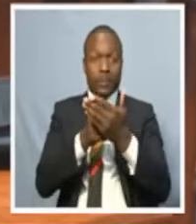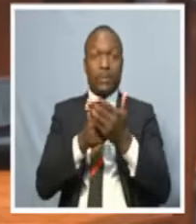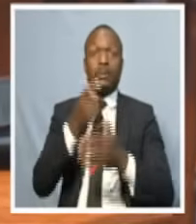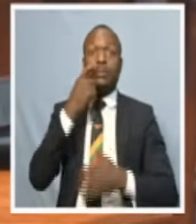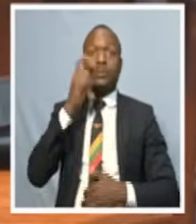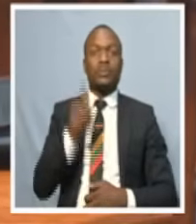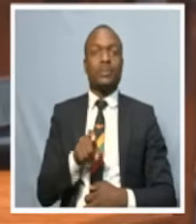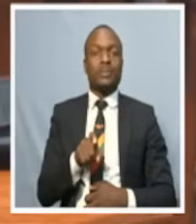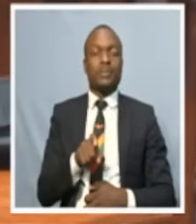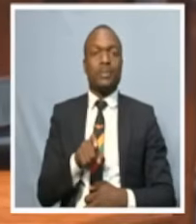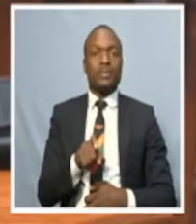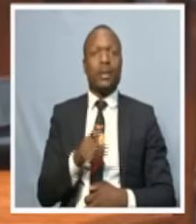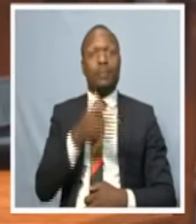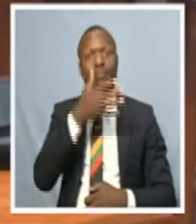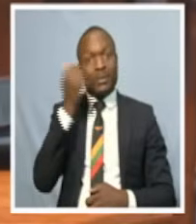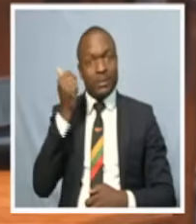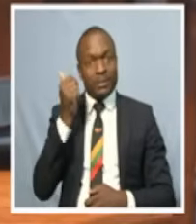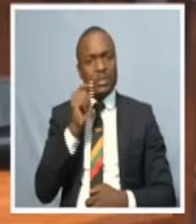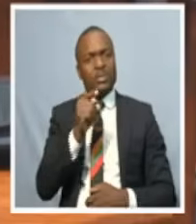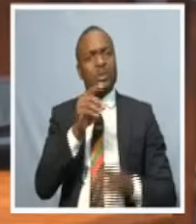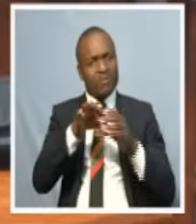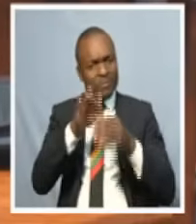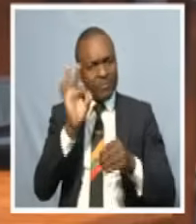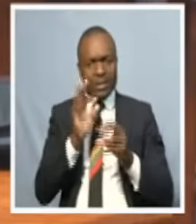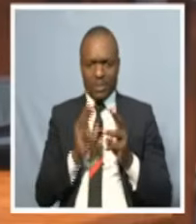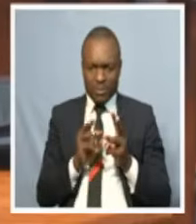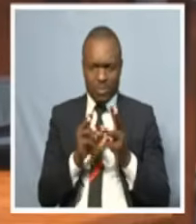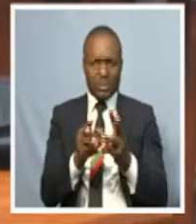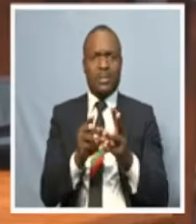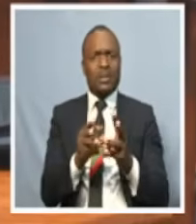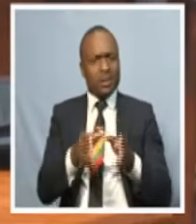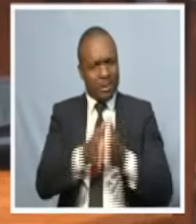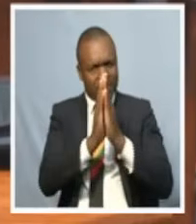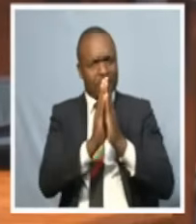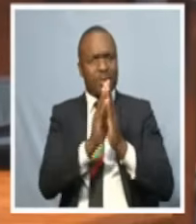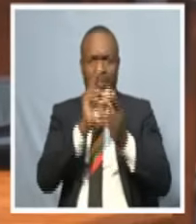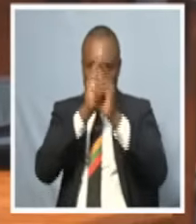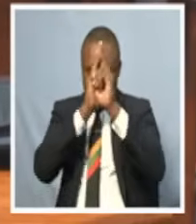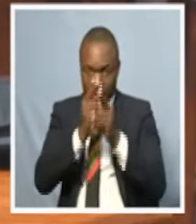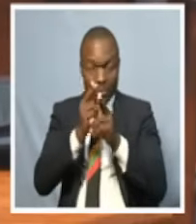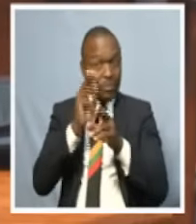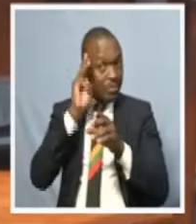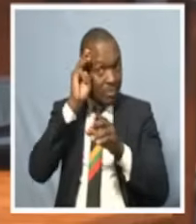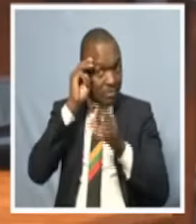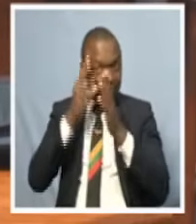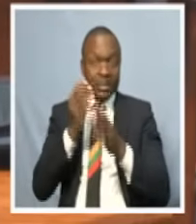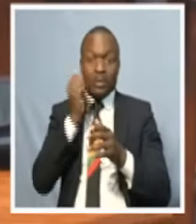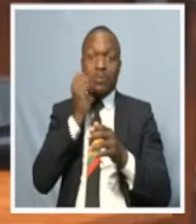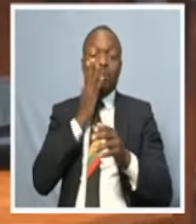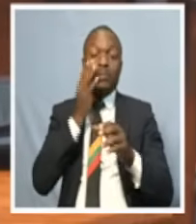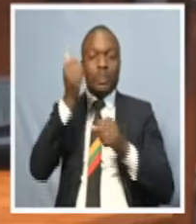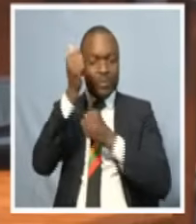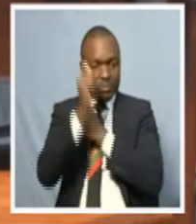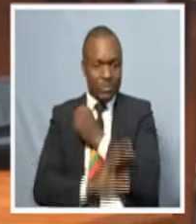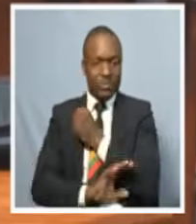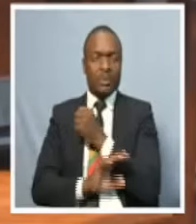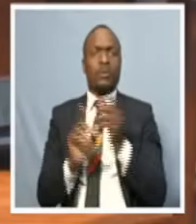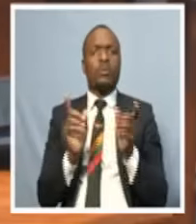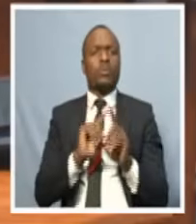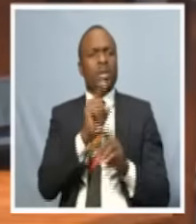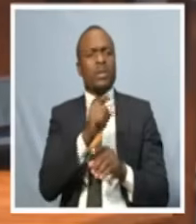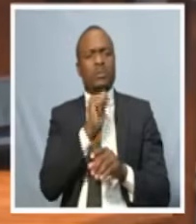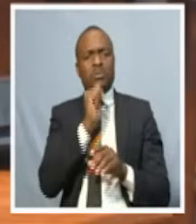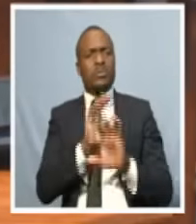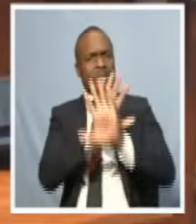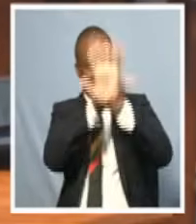order. It's better you find a way of asking the Honorable Minister of Home Affairs where you are